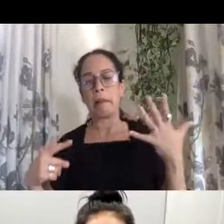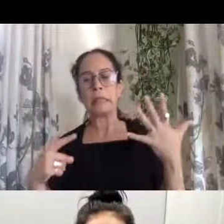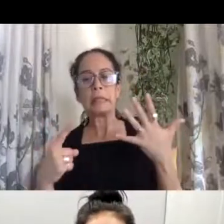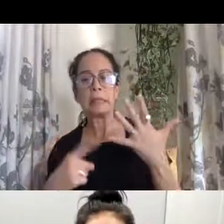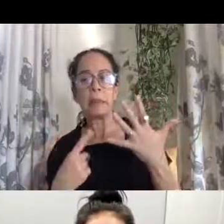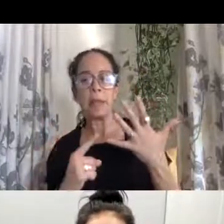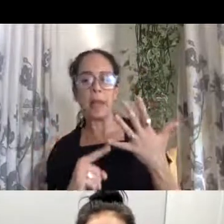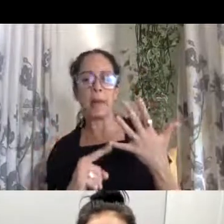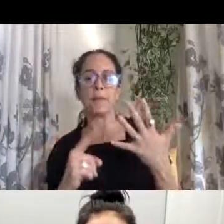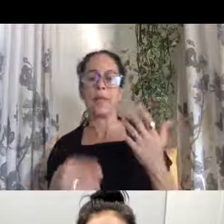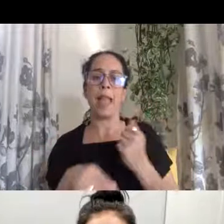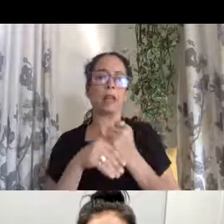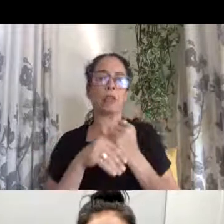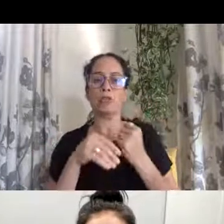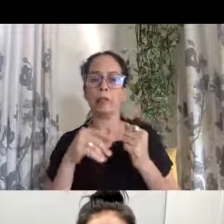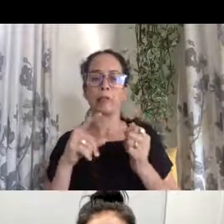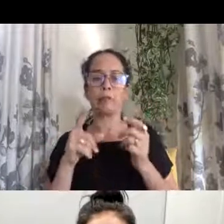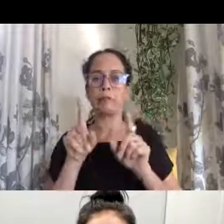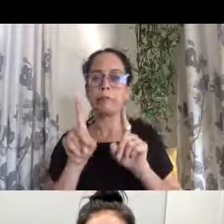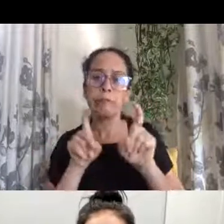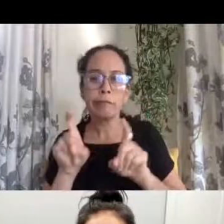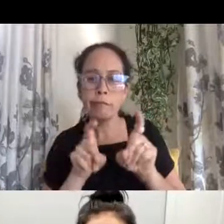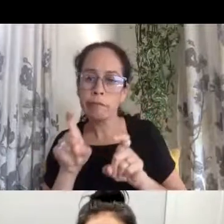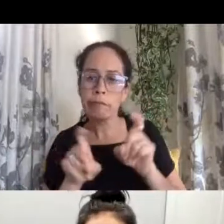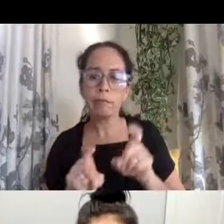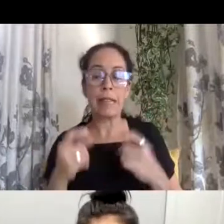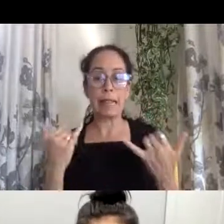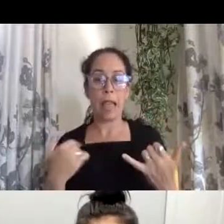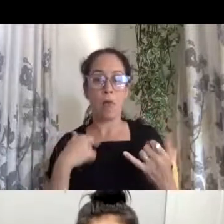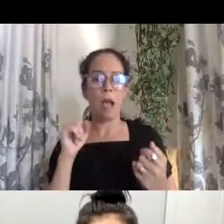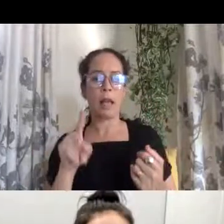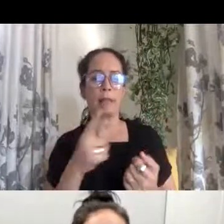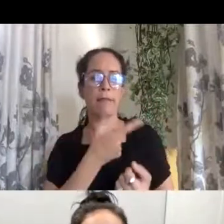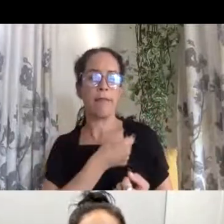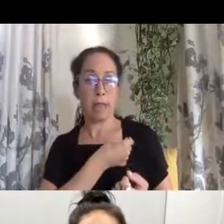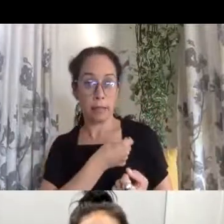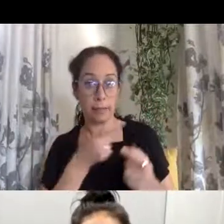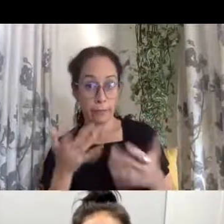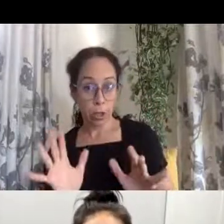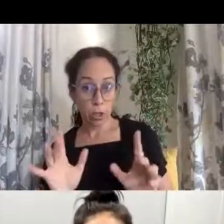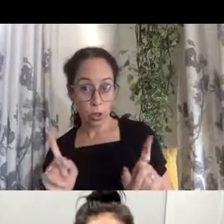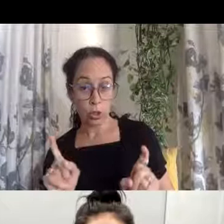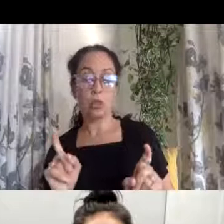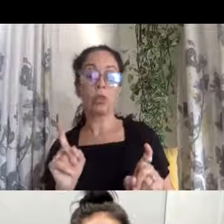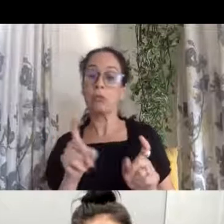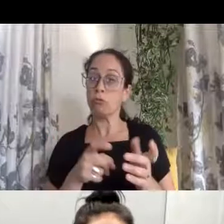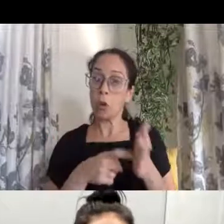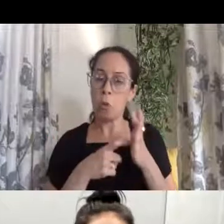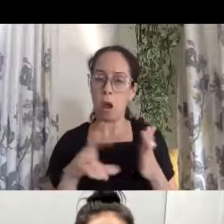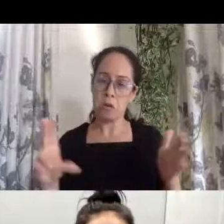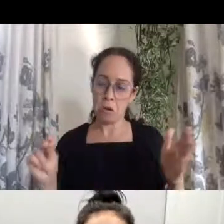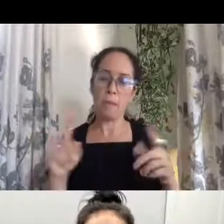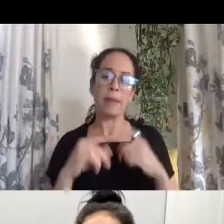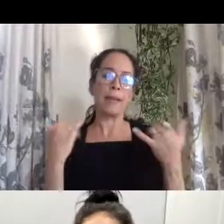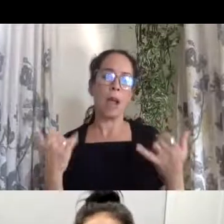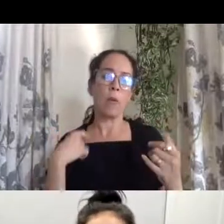Right now, CDPH is requiring to ask vaccination status. It's not required, but